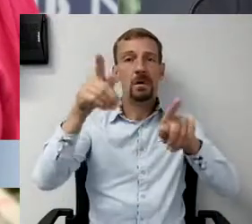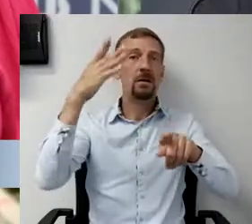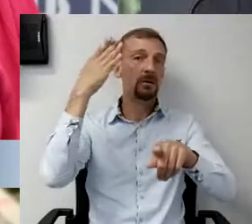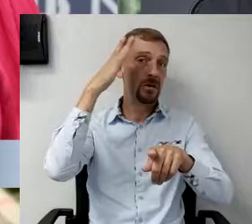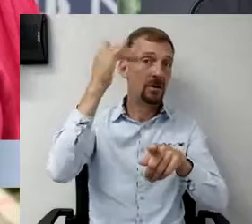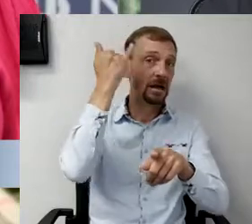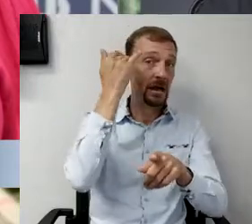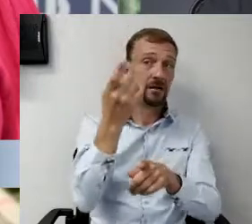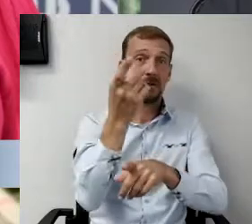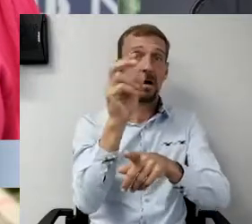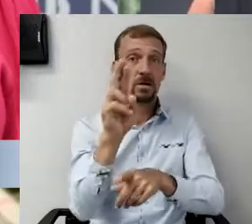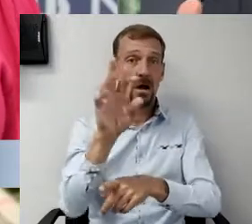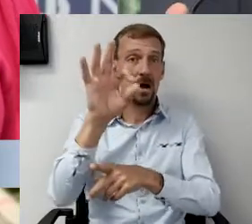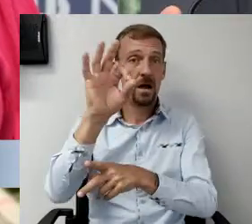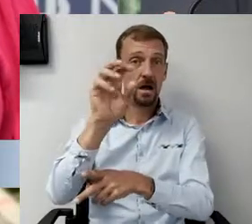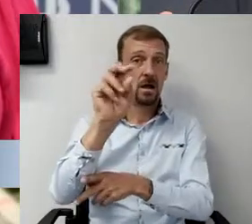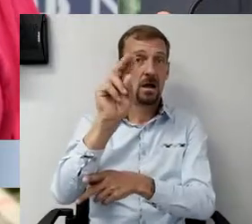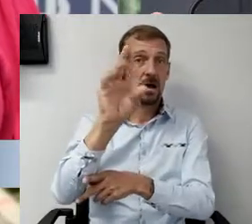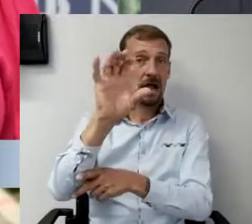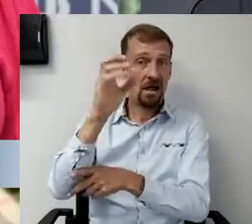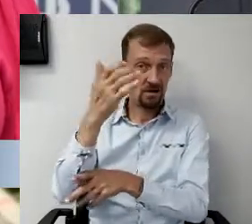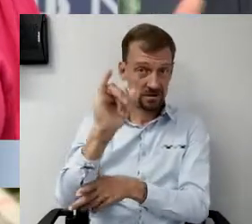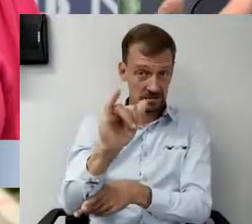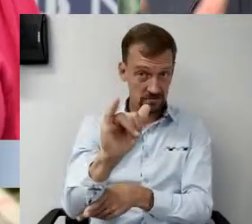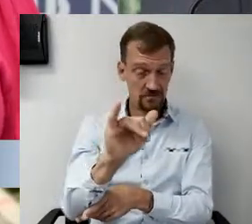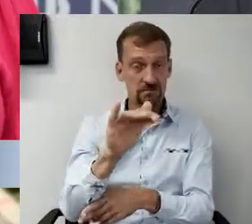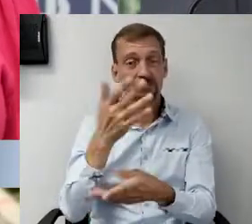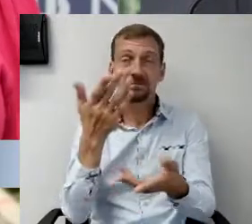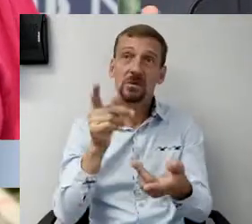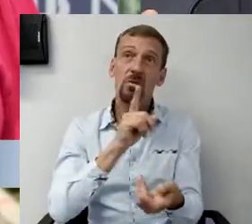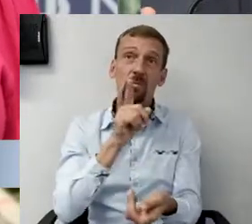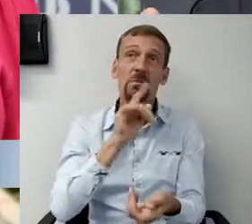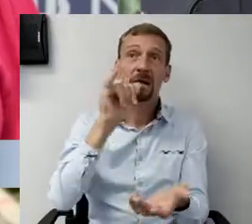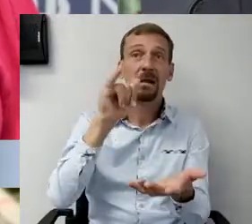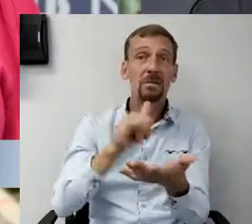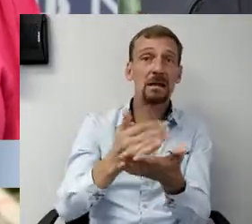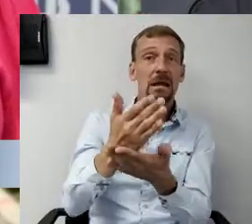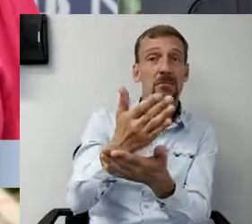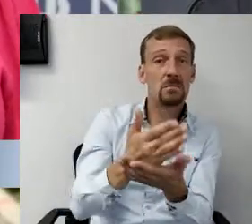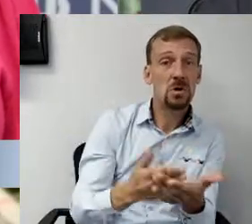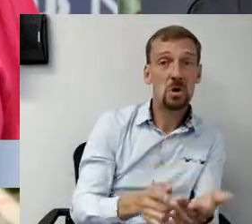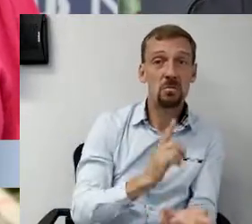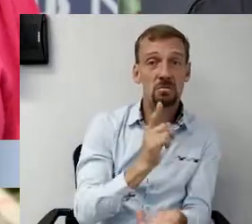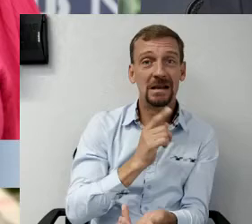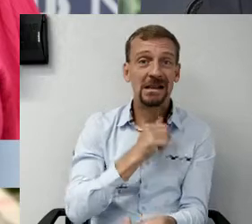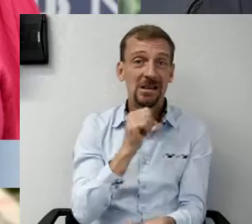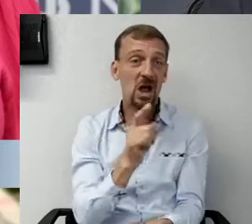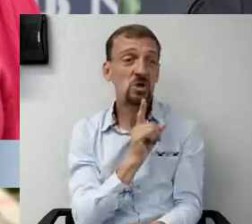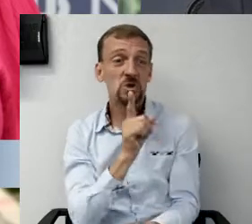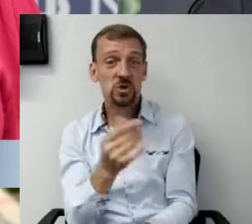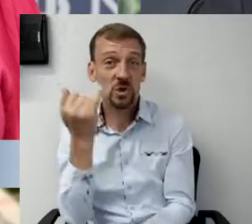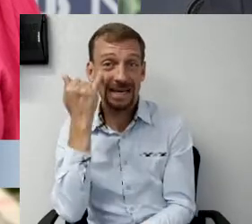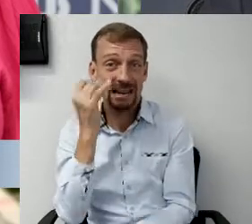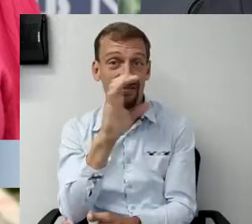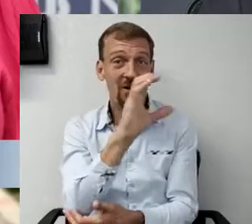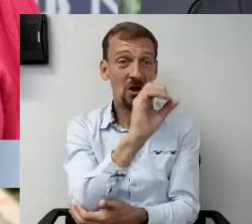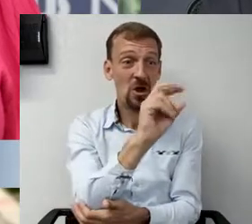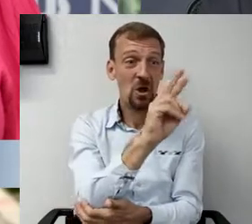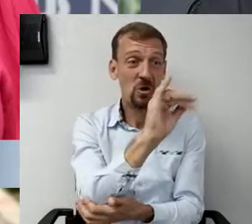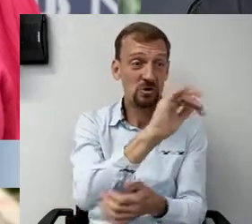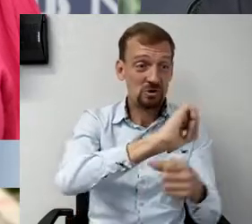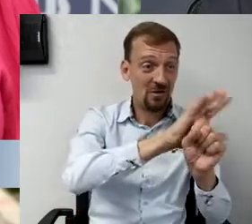Fauci talks about, there's always that kind of subjective piece. Is it COVID or not? So that's hard to get rid